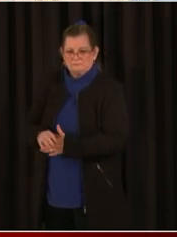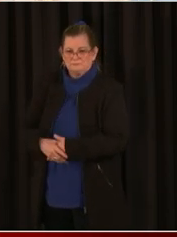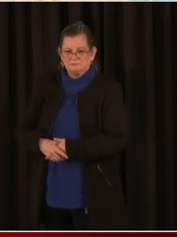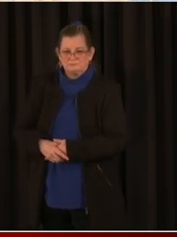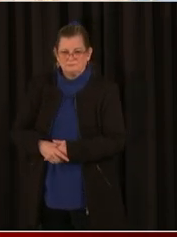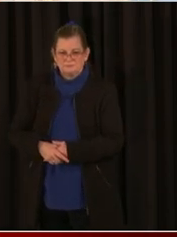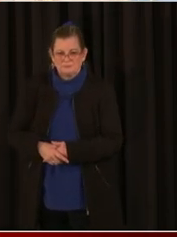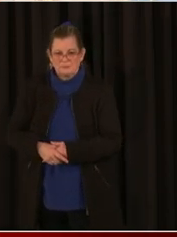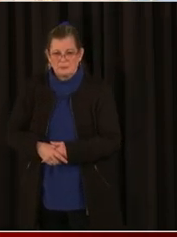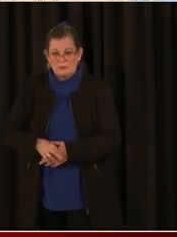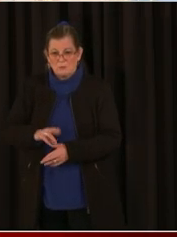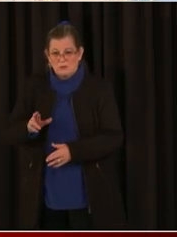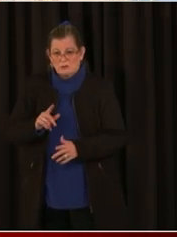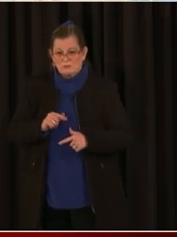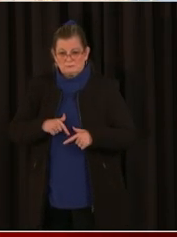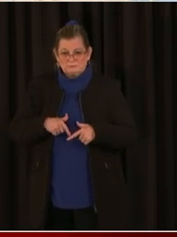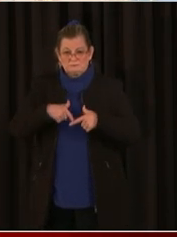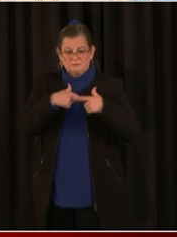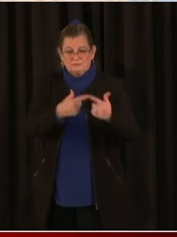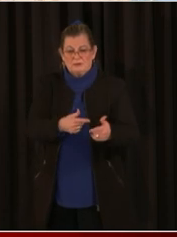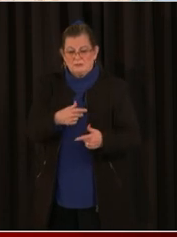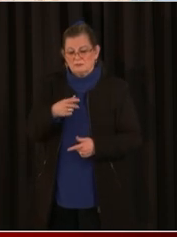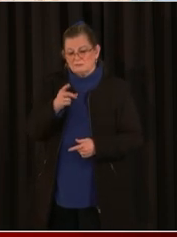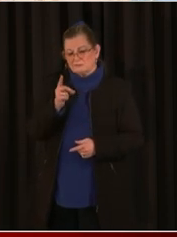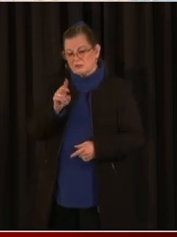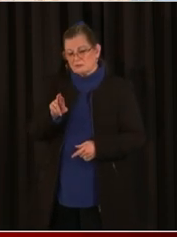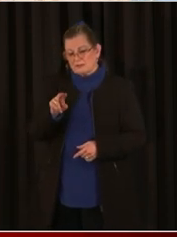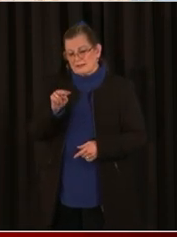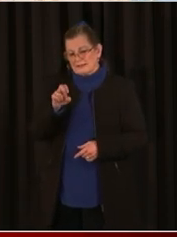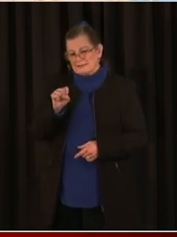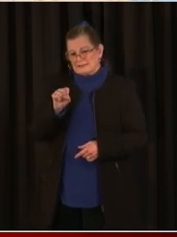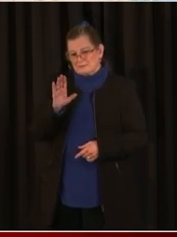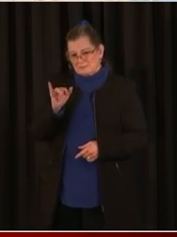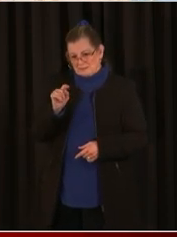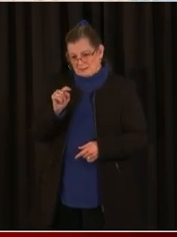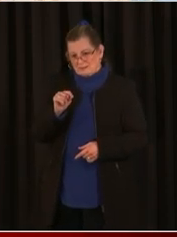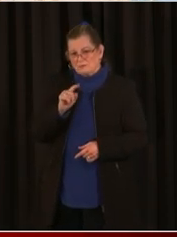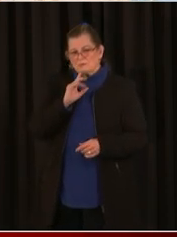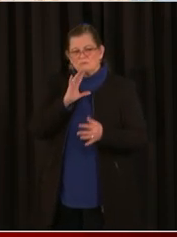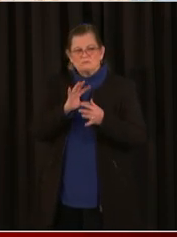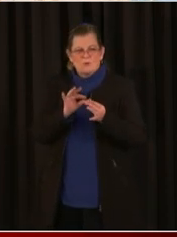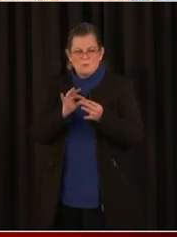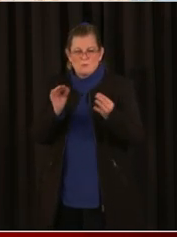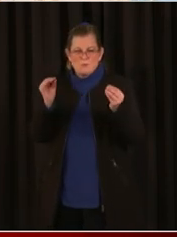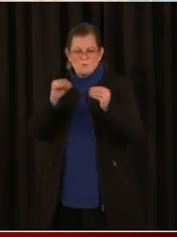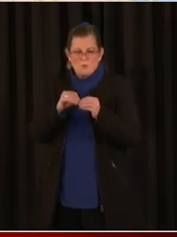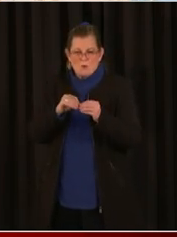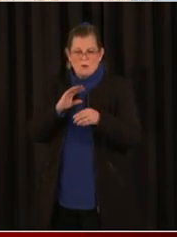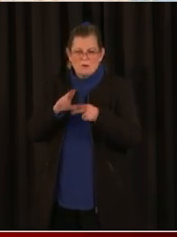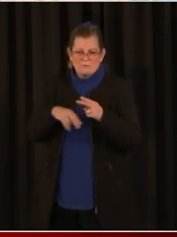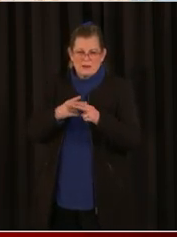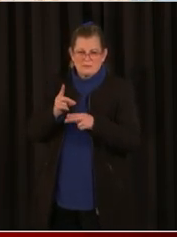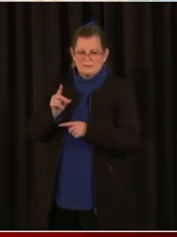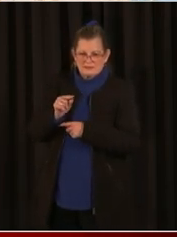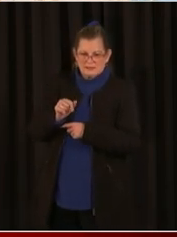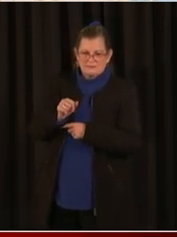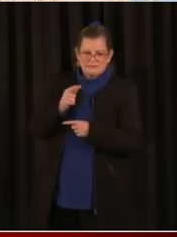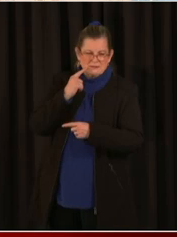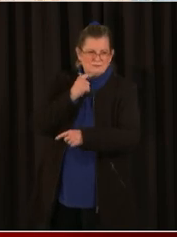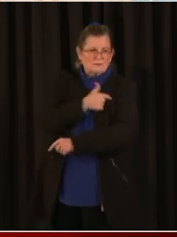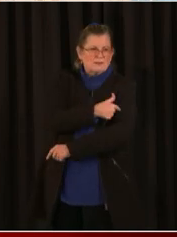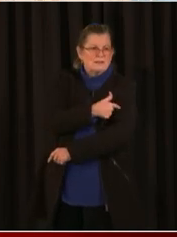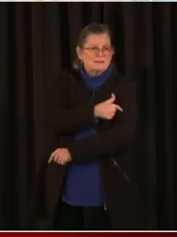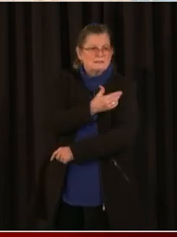Also, I'm about to turn over now to Dr. Nesbitt to talk more about what the data tell us